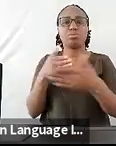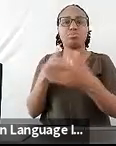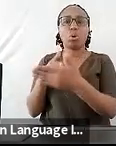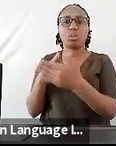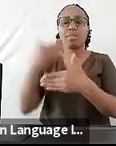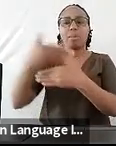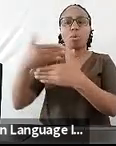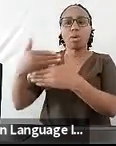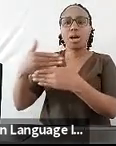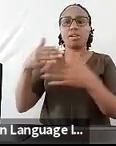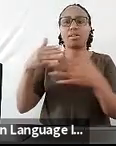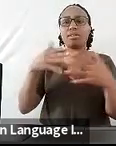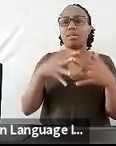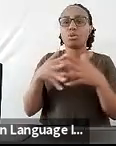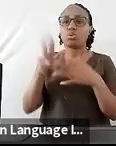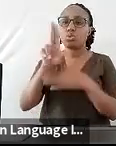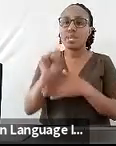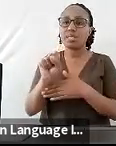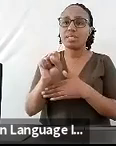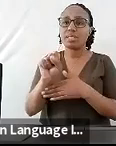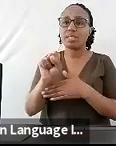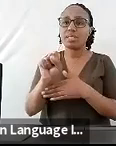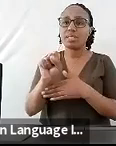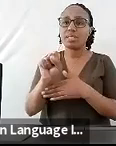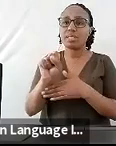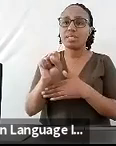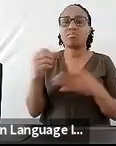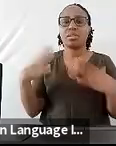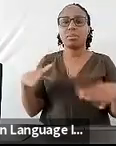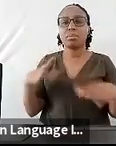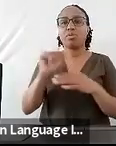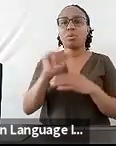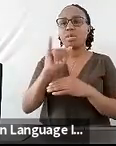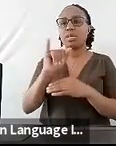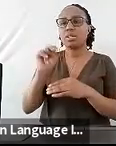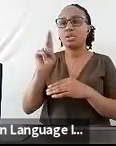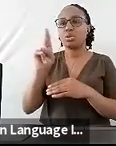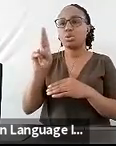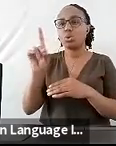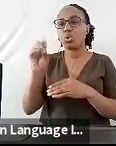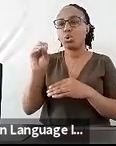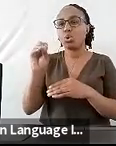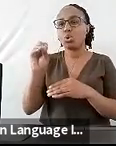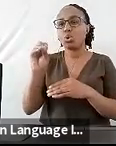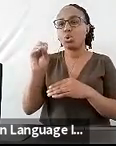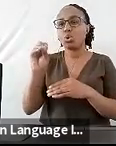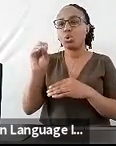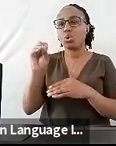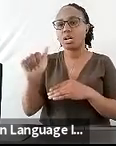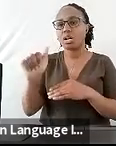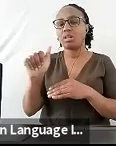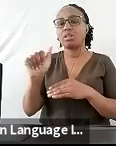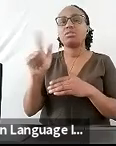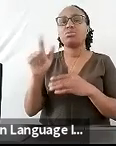know, people from Indonesia to be corralled in these migrant camps in Australia, down